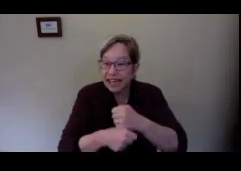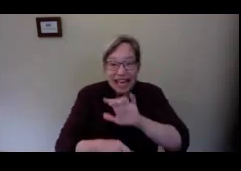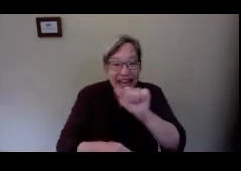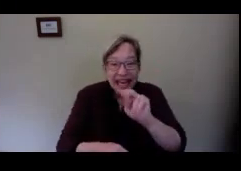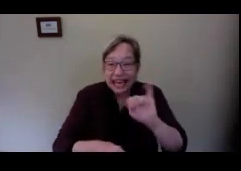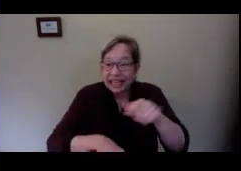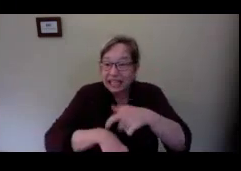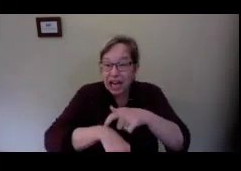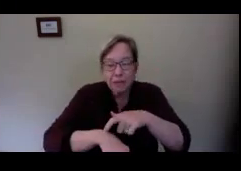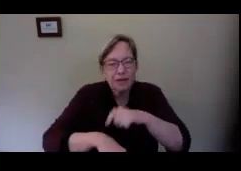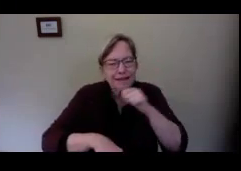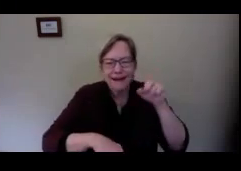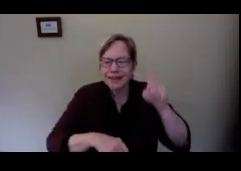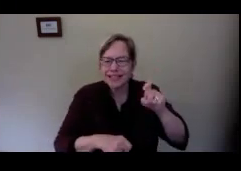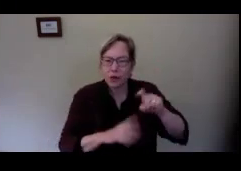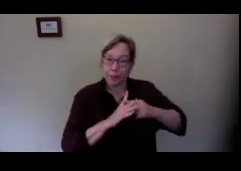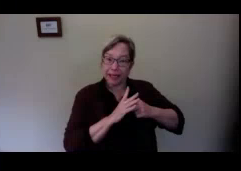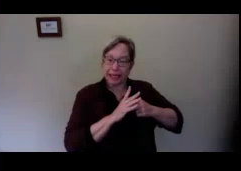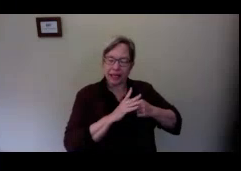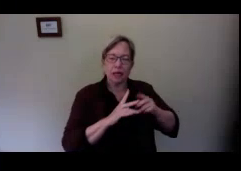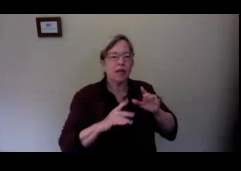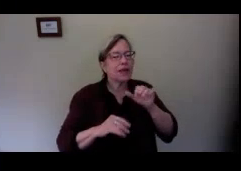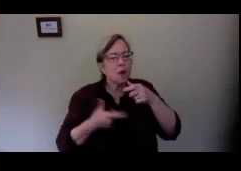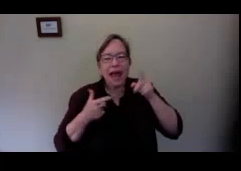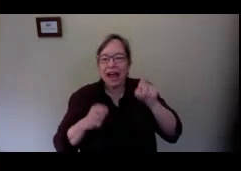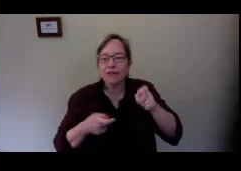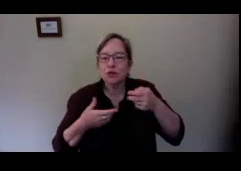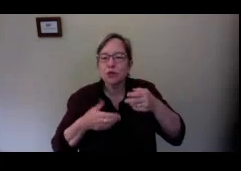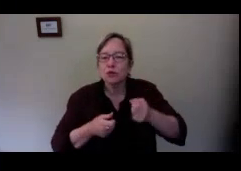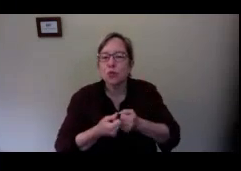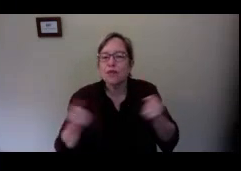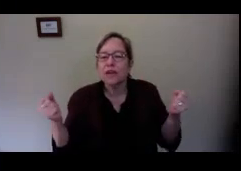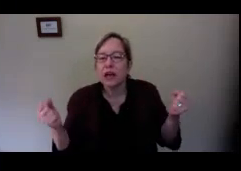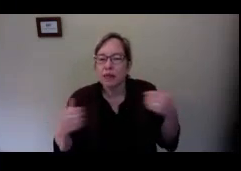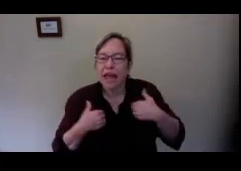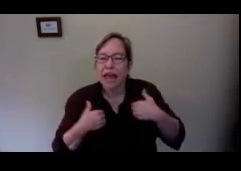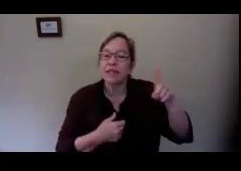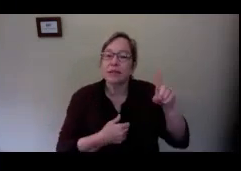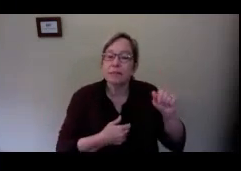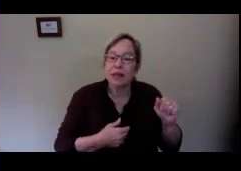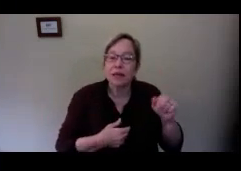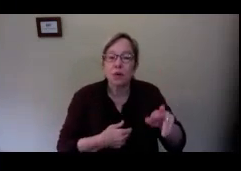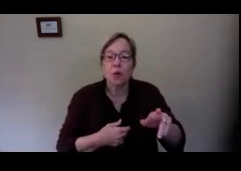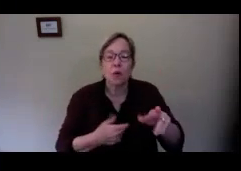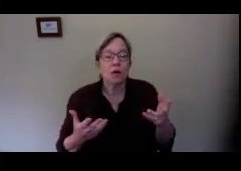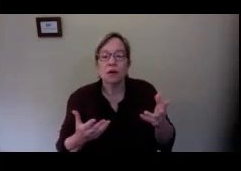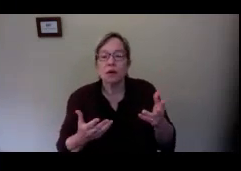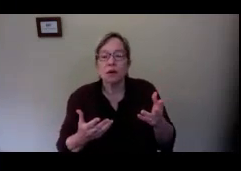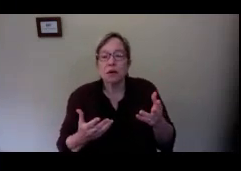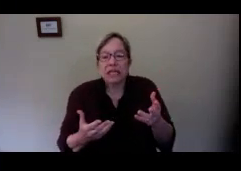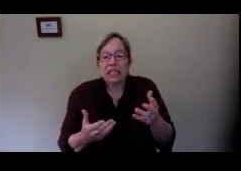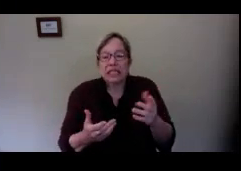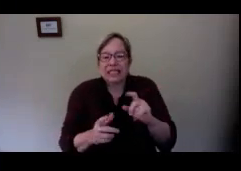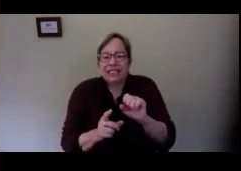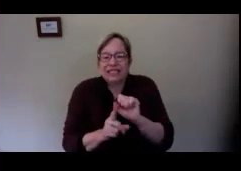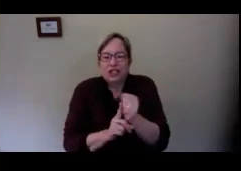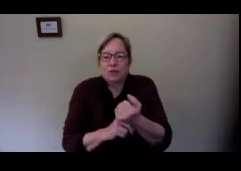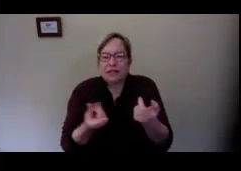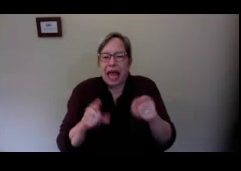reveal that they have a disability, or an exacerbation happens of someone's